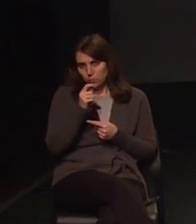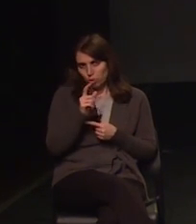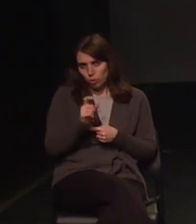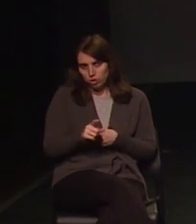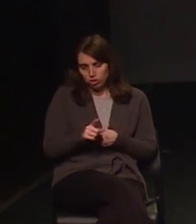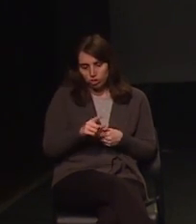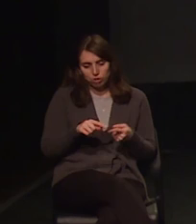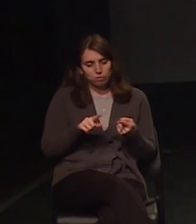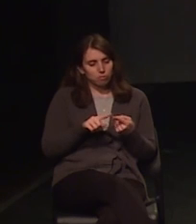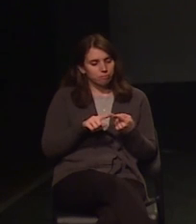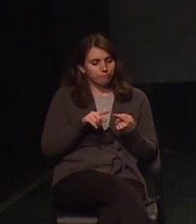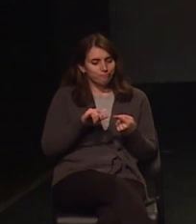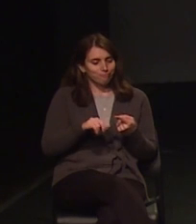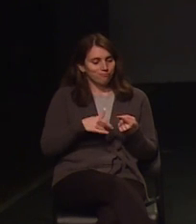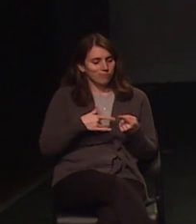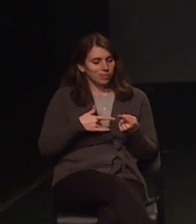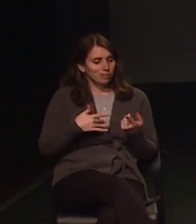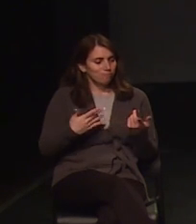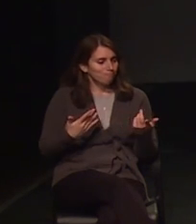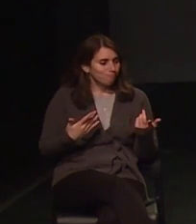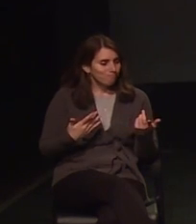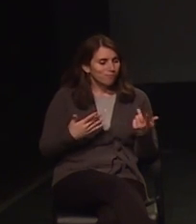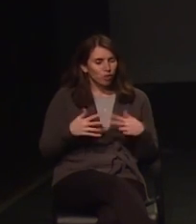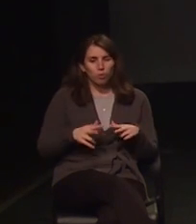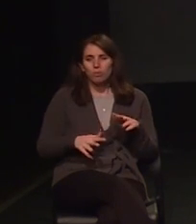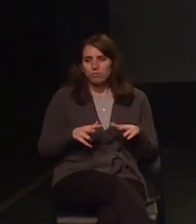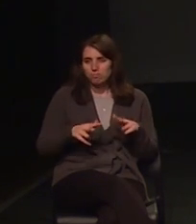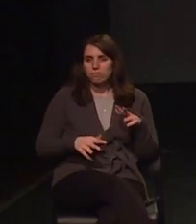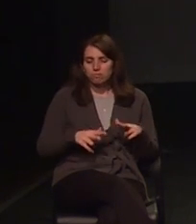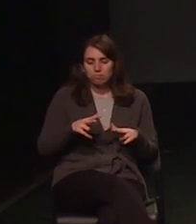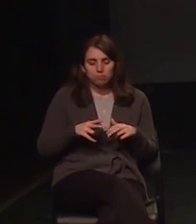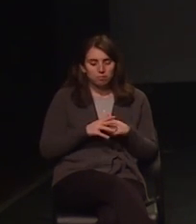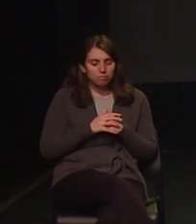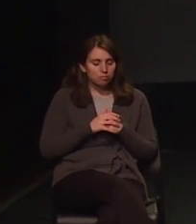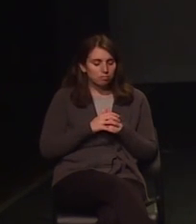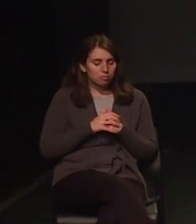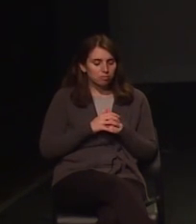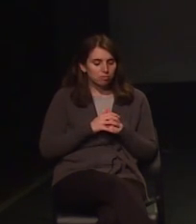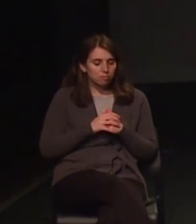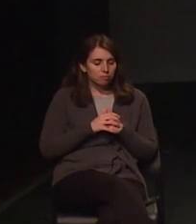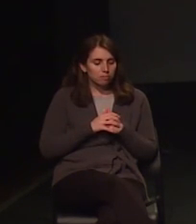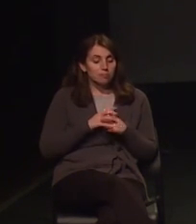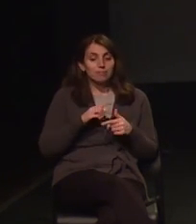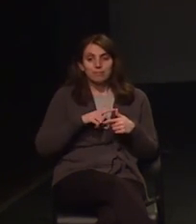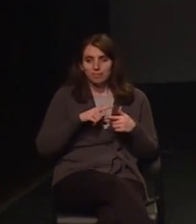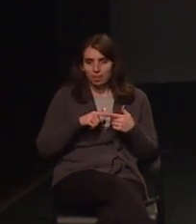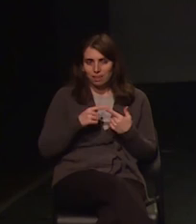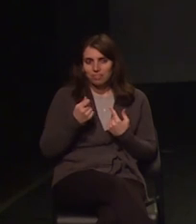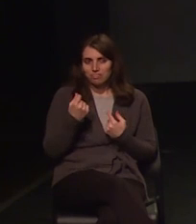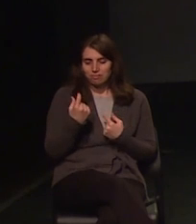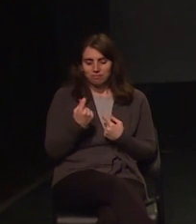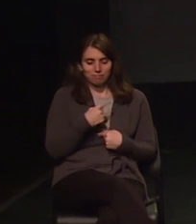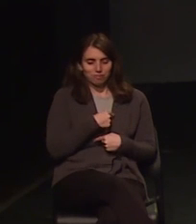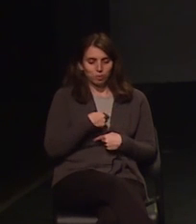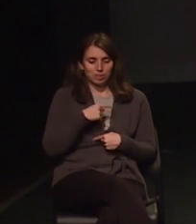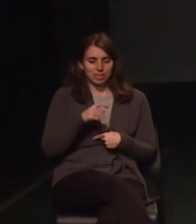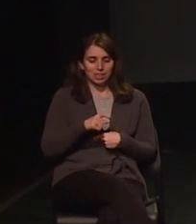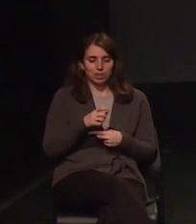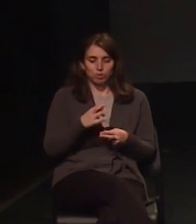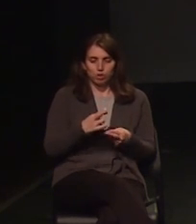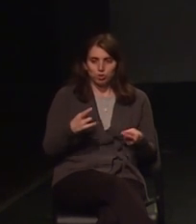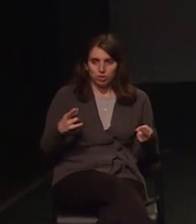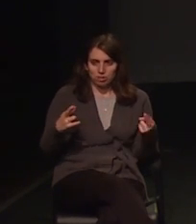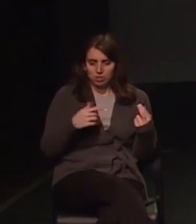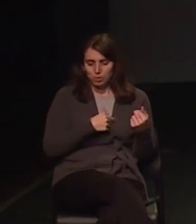feels very, it feels very awkward to me. And then understanding that we need resources and that we